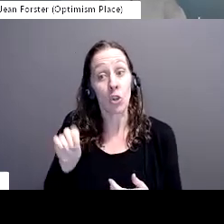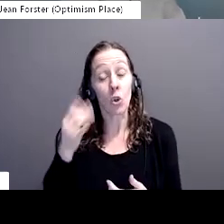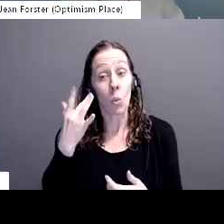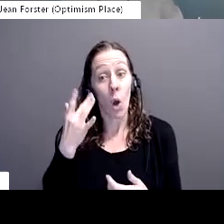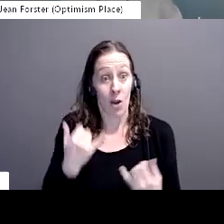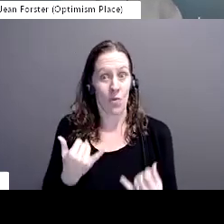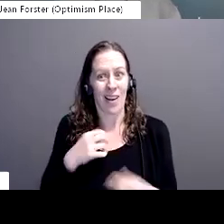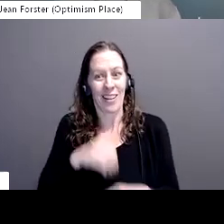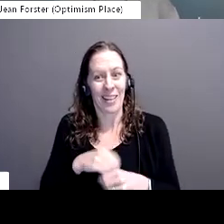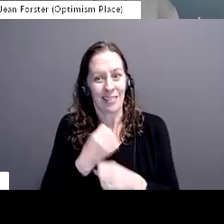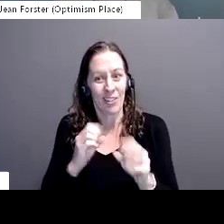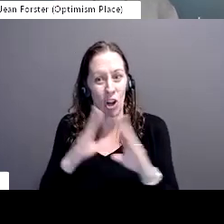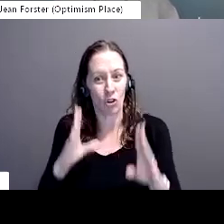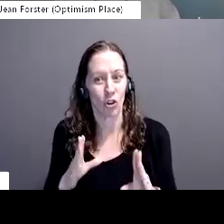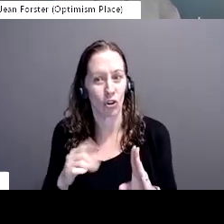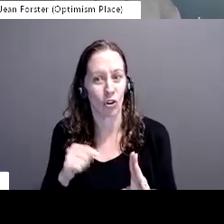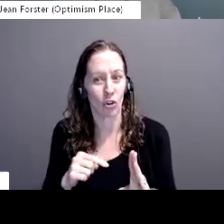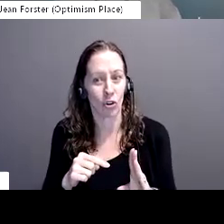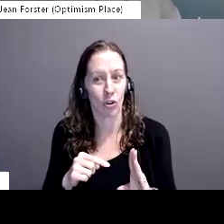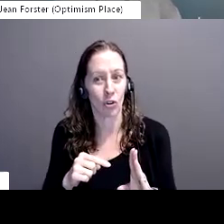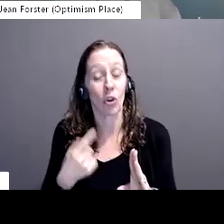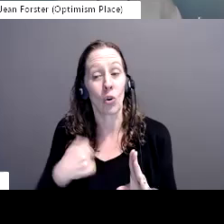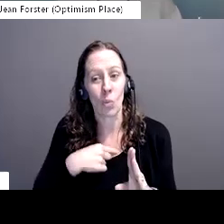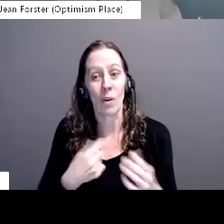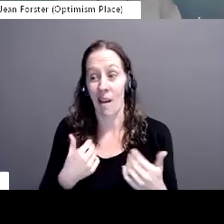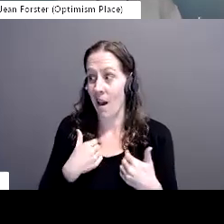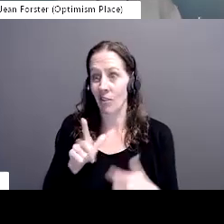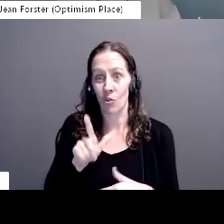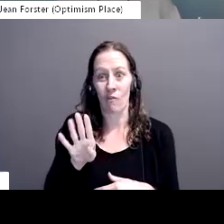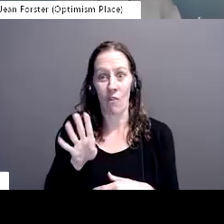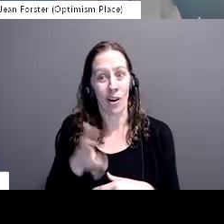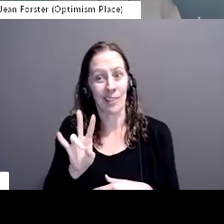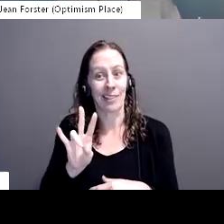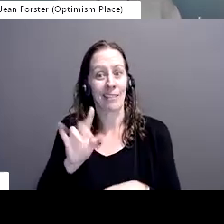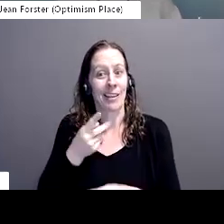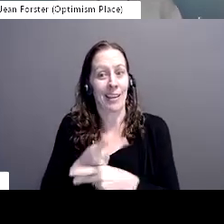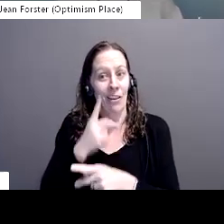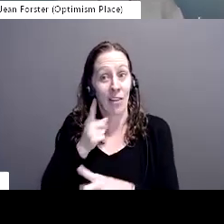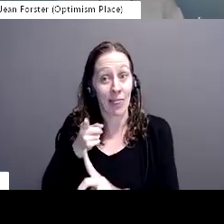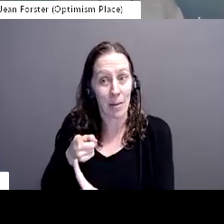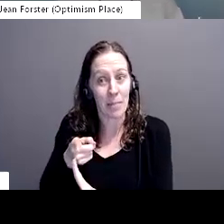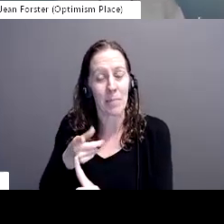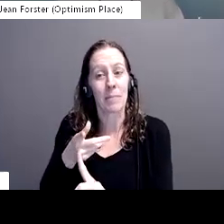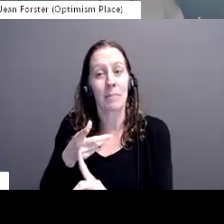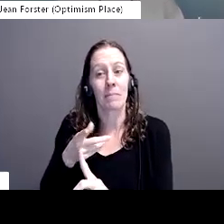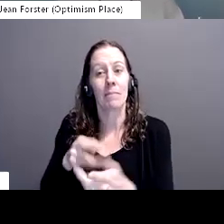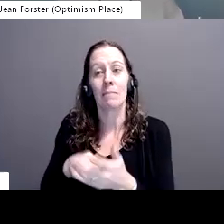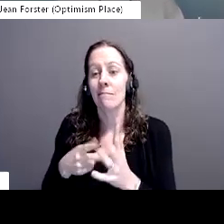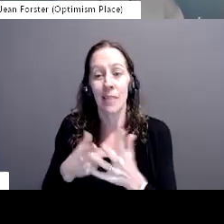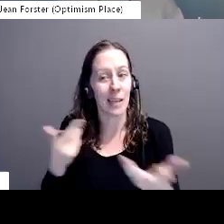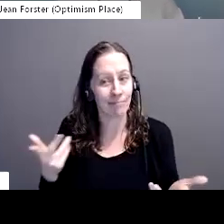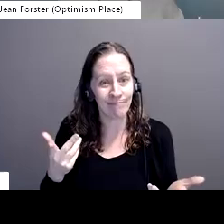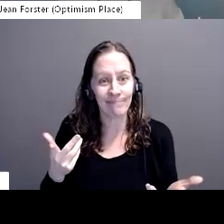shelter, and we have 24-hour care available for them, and so then they're not able to access